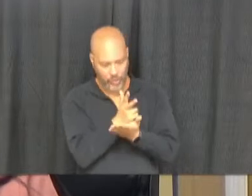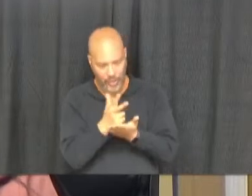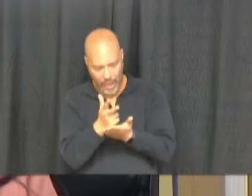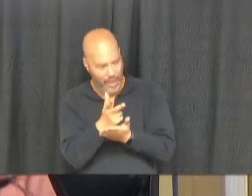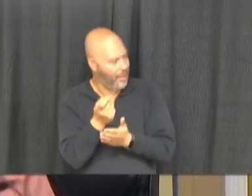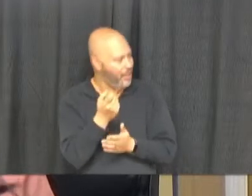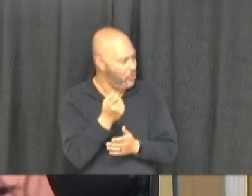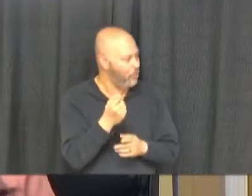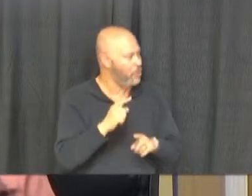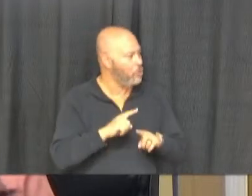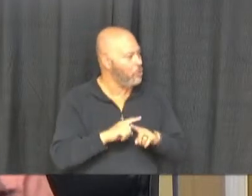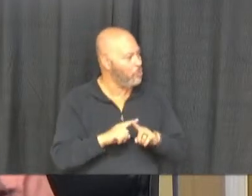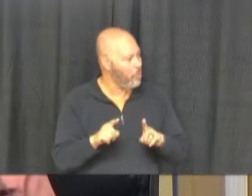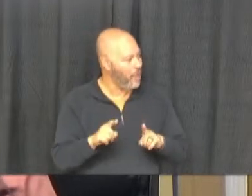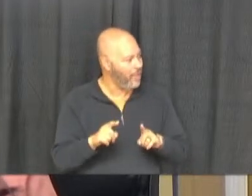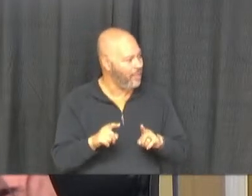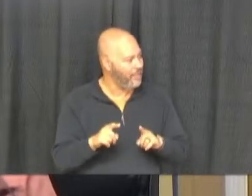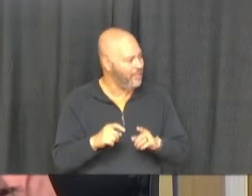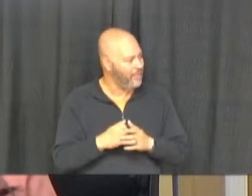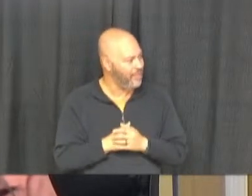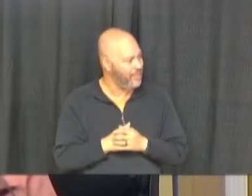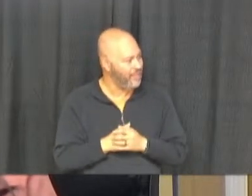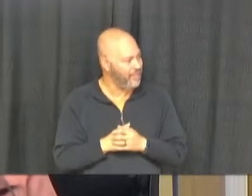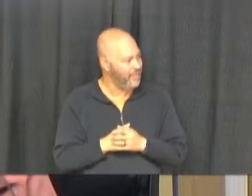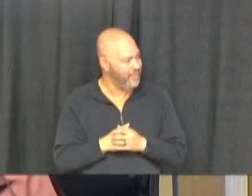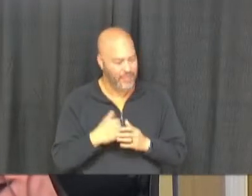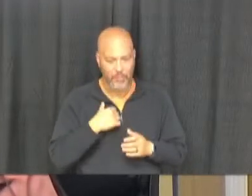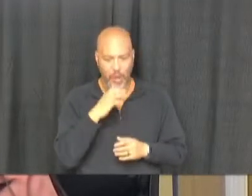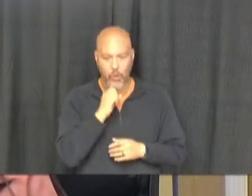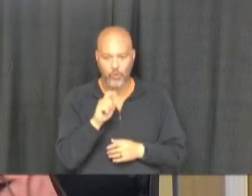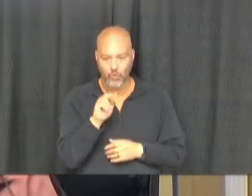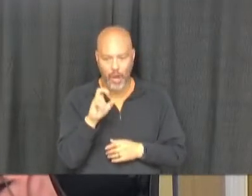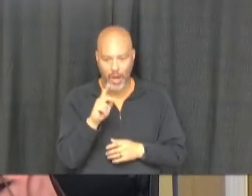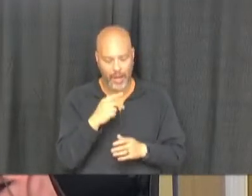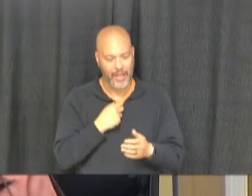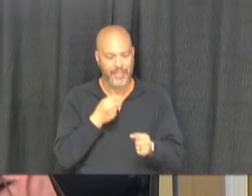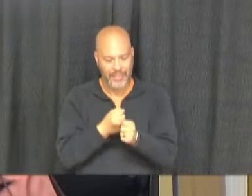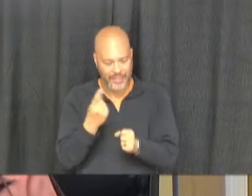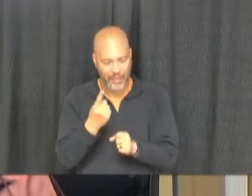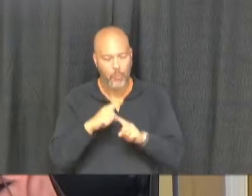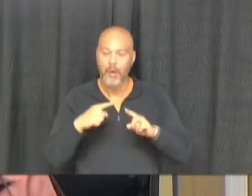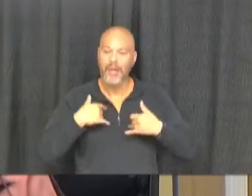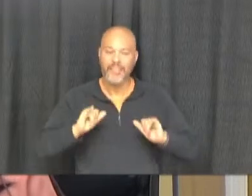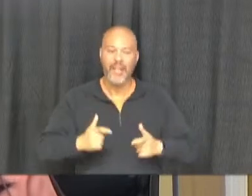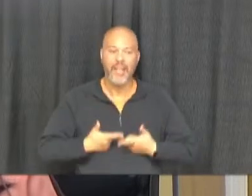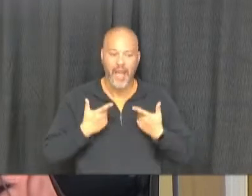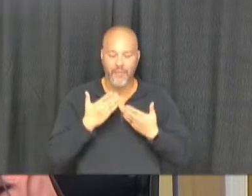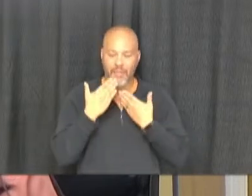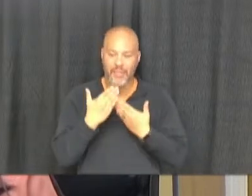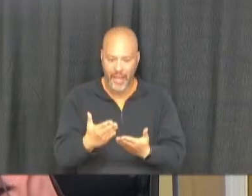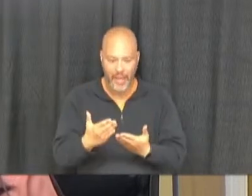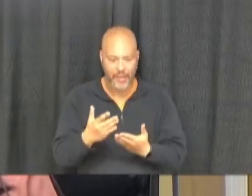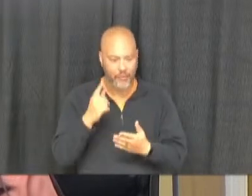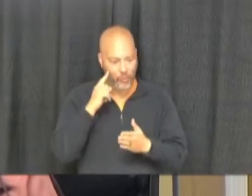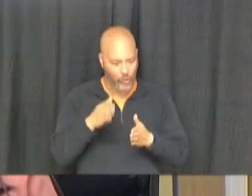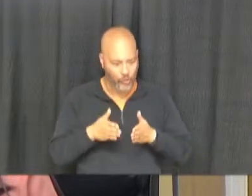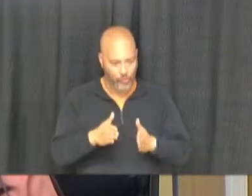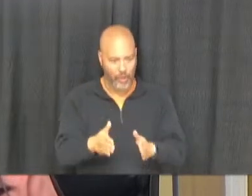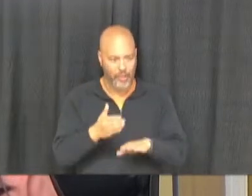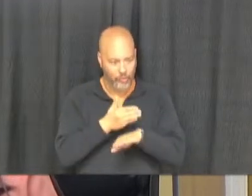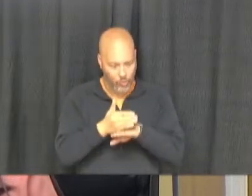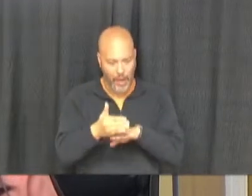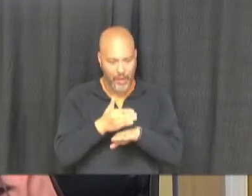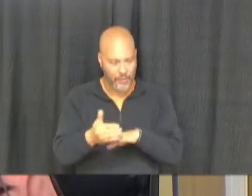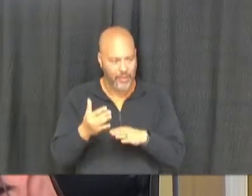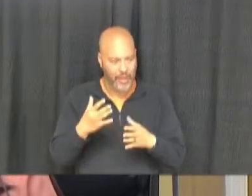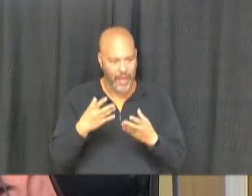road, but I kind of hit a little something in my old truck, but I'm still alive. Thank you for getting the streets scraped